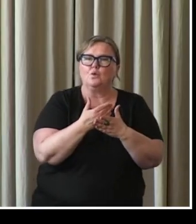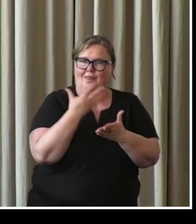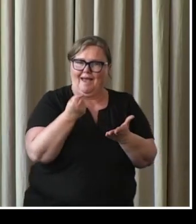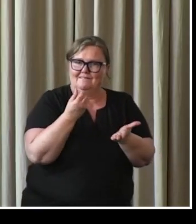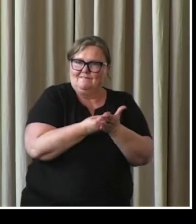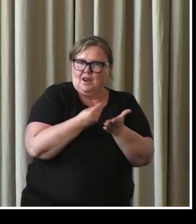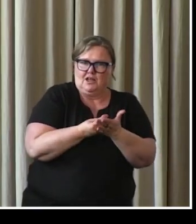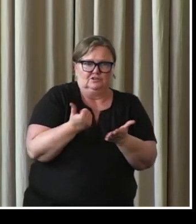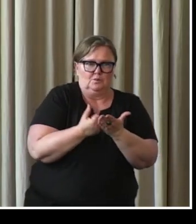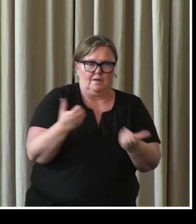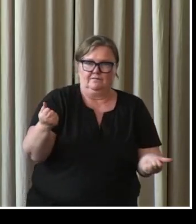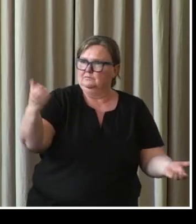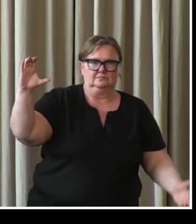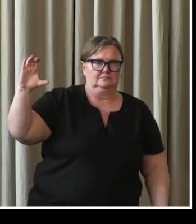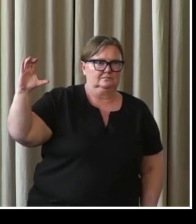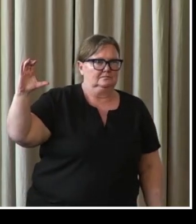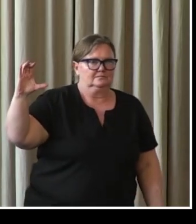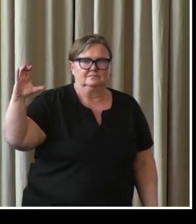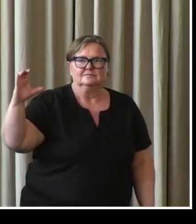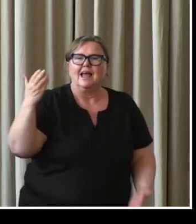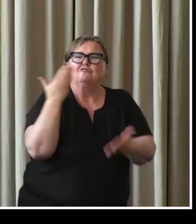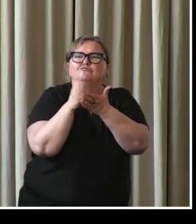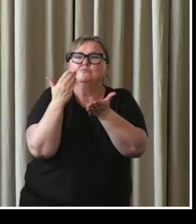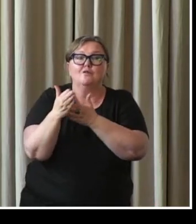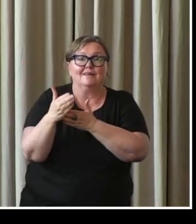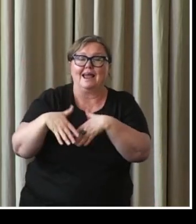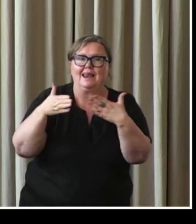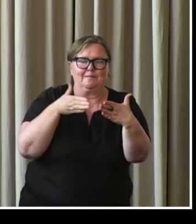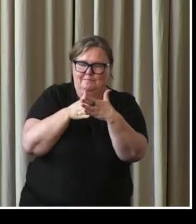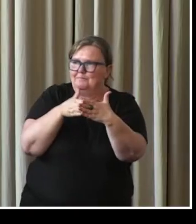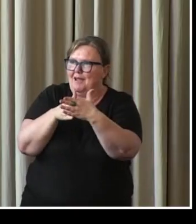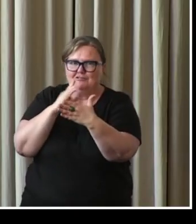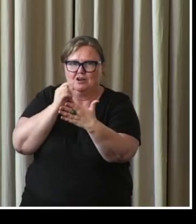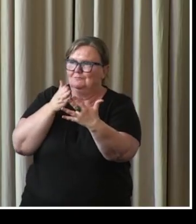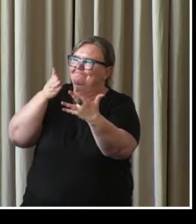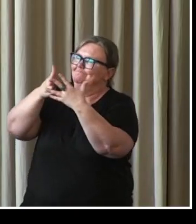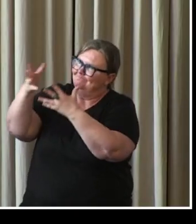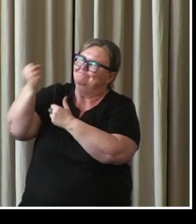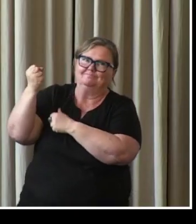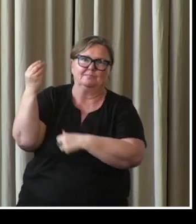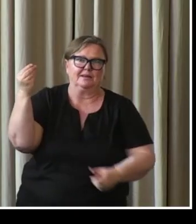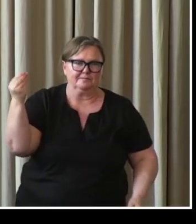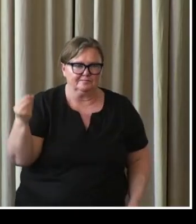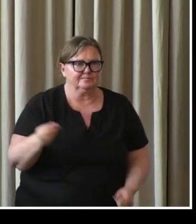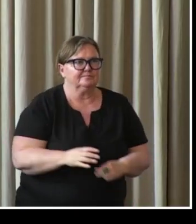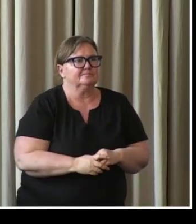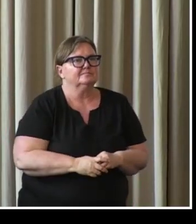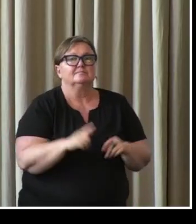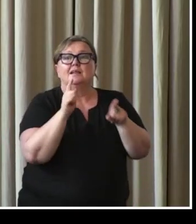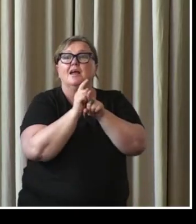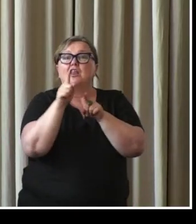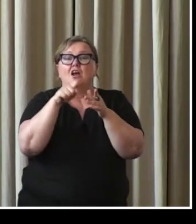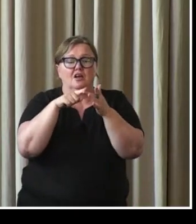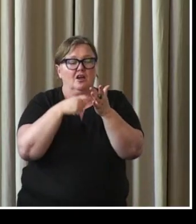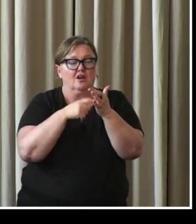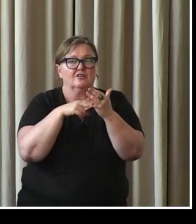financial supports and advocating for the removal of any barriers to accessing these supports. As Irene mentioned